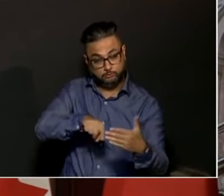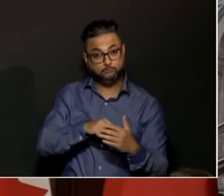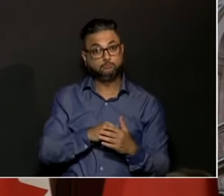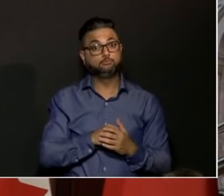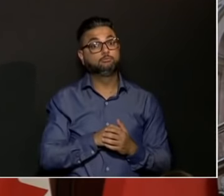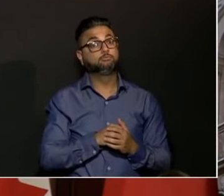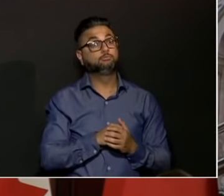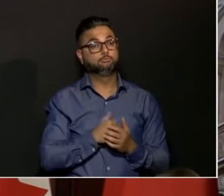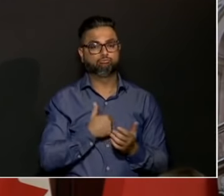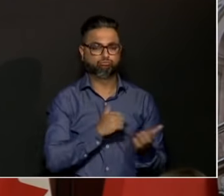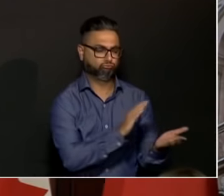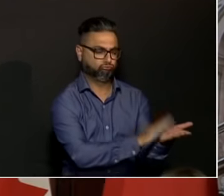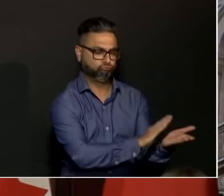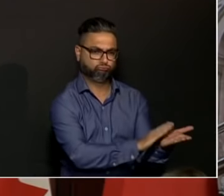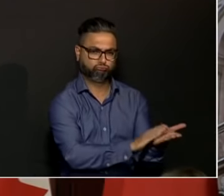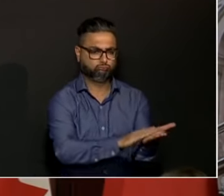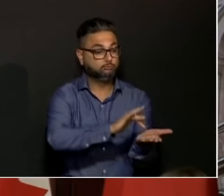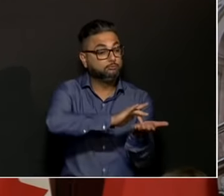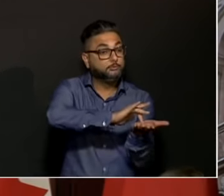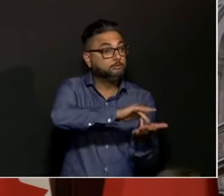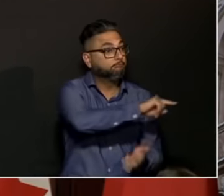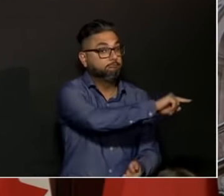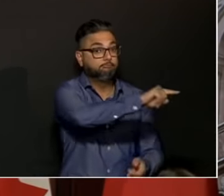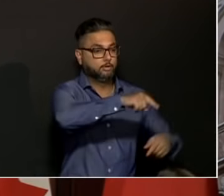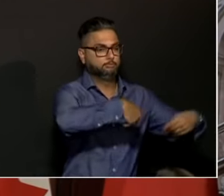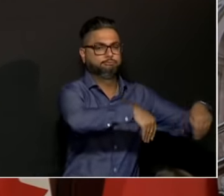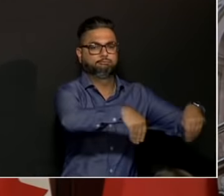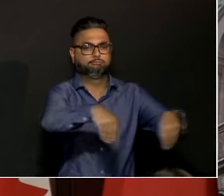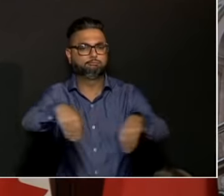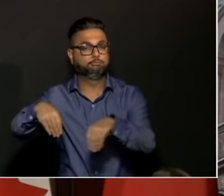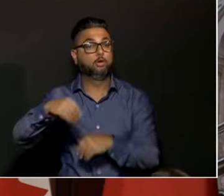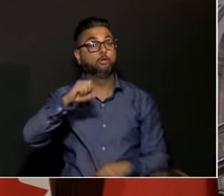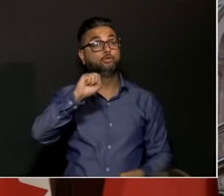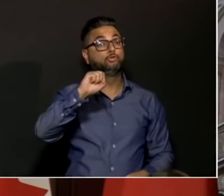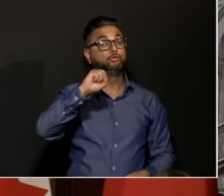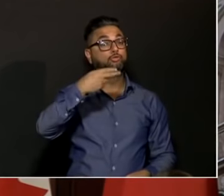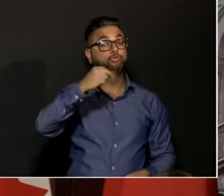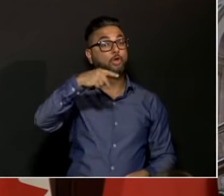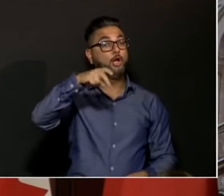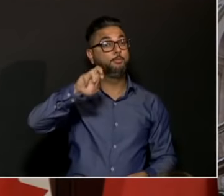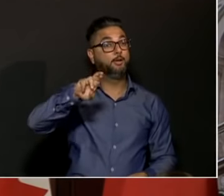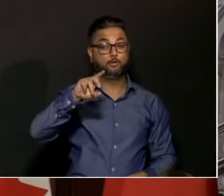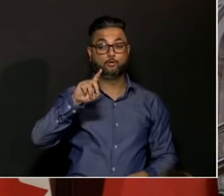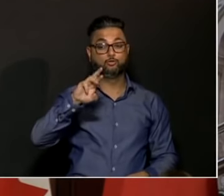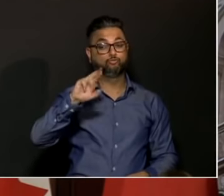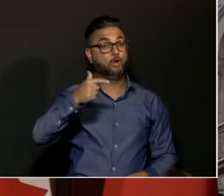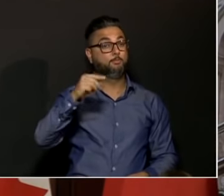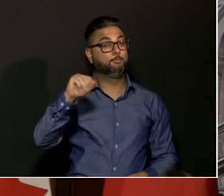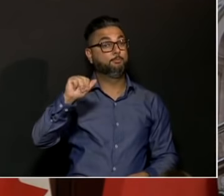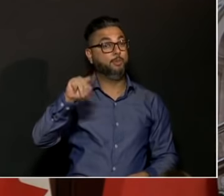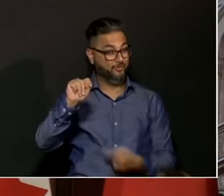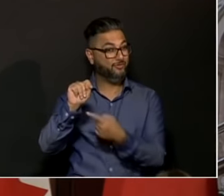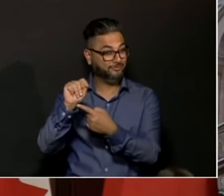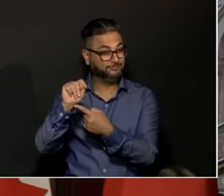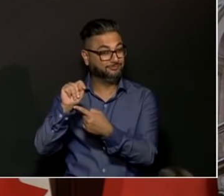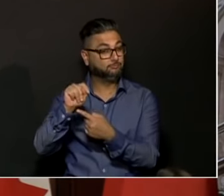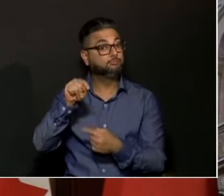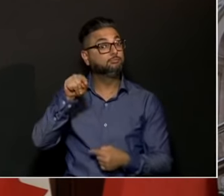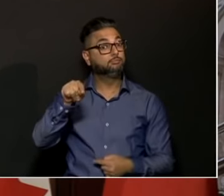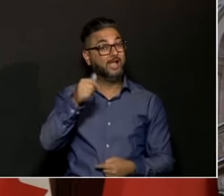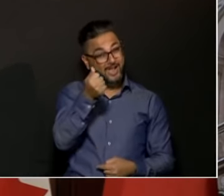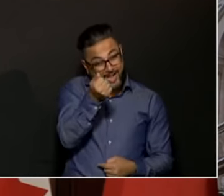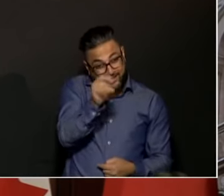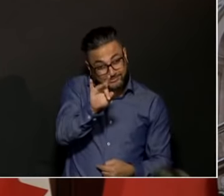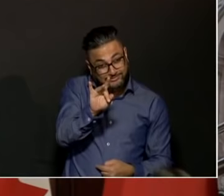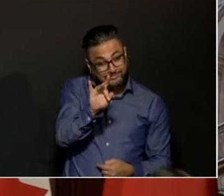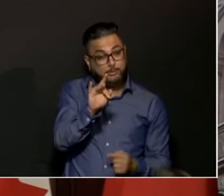give a shout out to shoppers, up to 18 more pharmacies in southwestern Ontario and Niagara region will begin